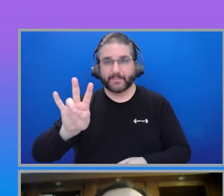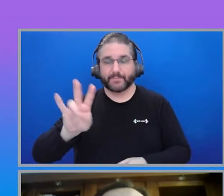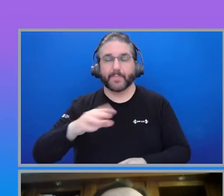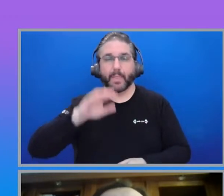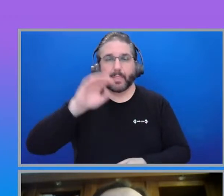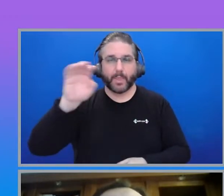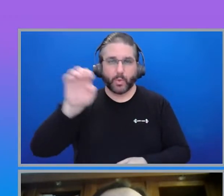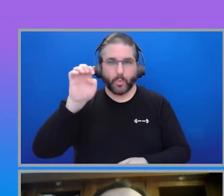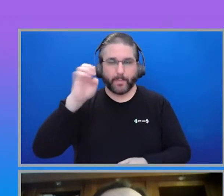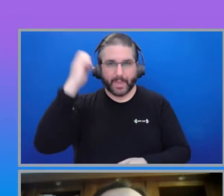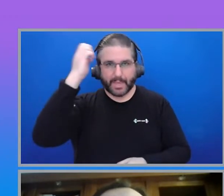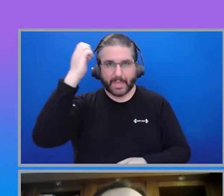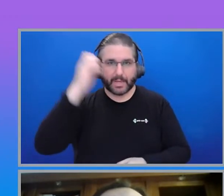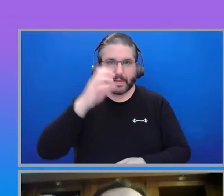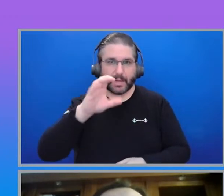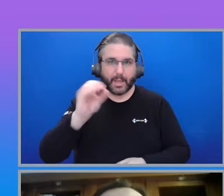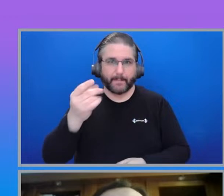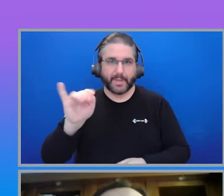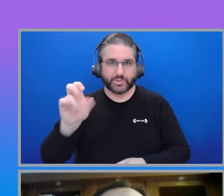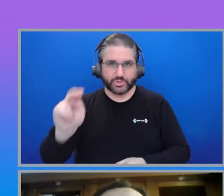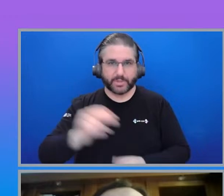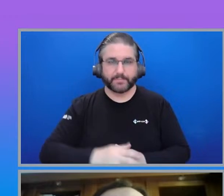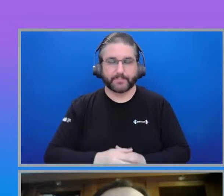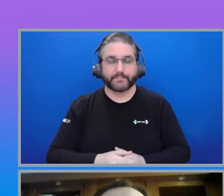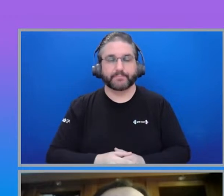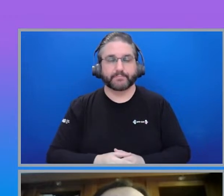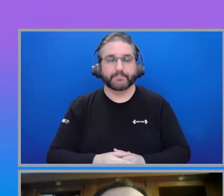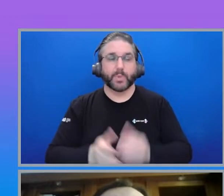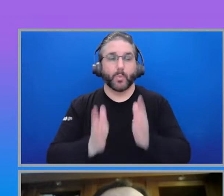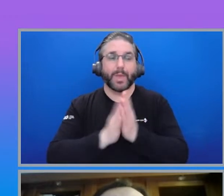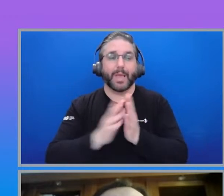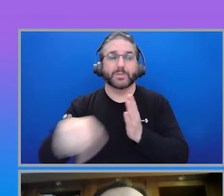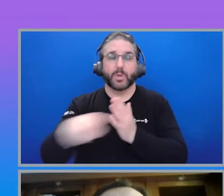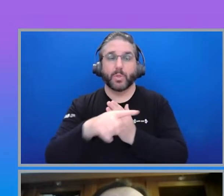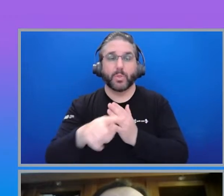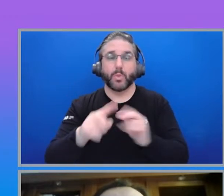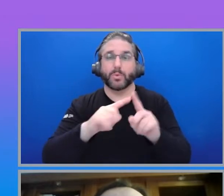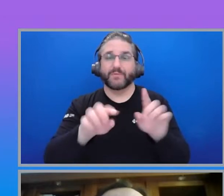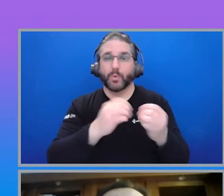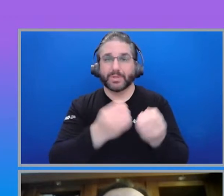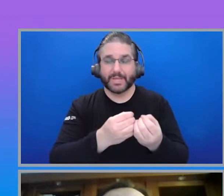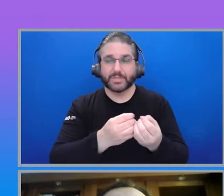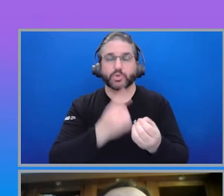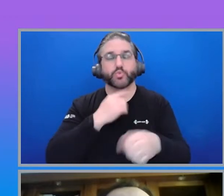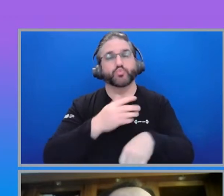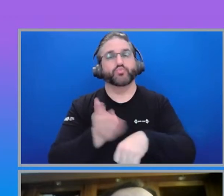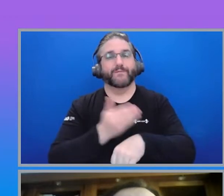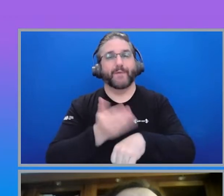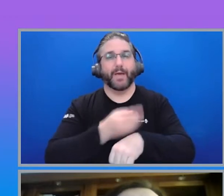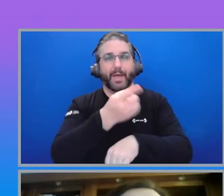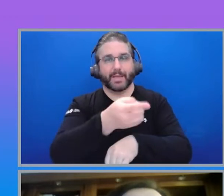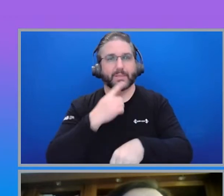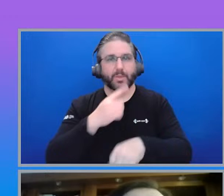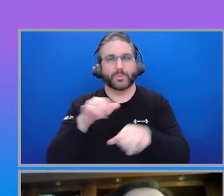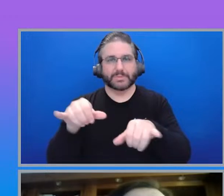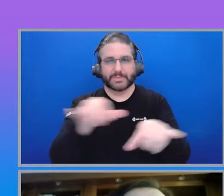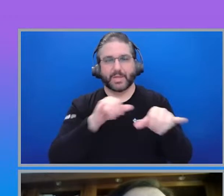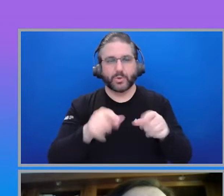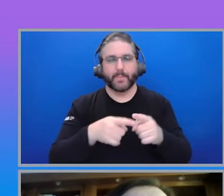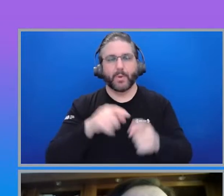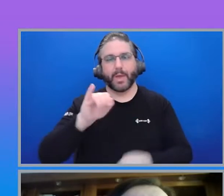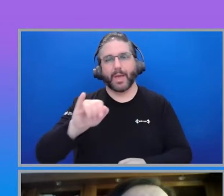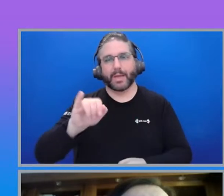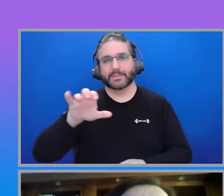asked the European standardization organizations to revise 3 standards on ICT